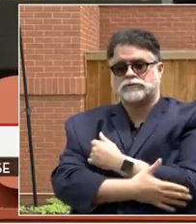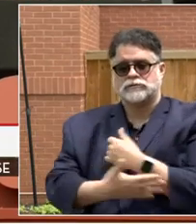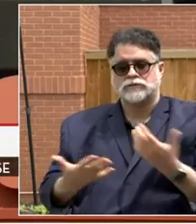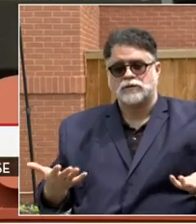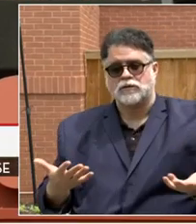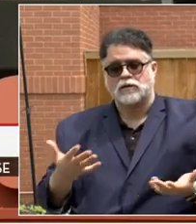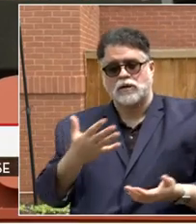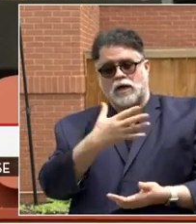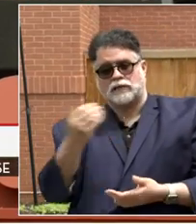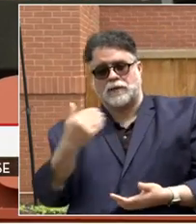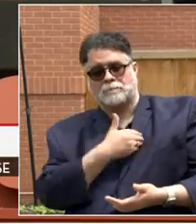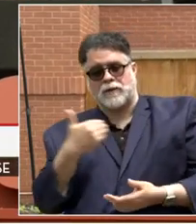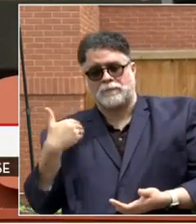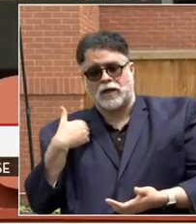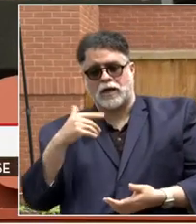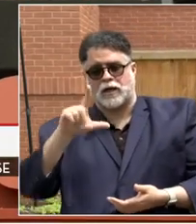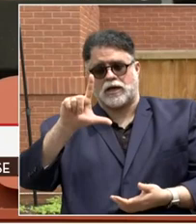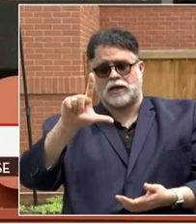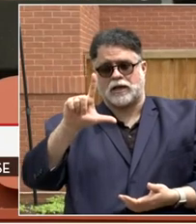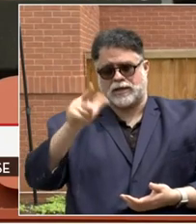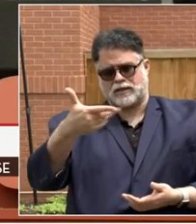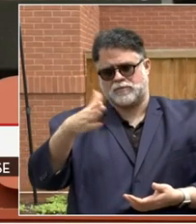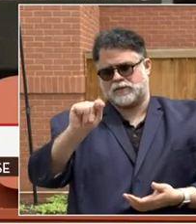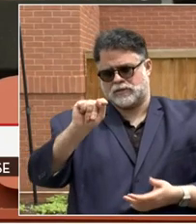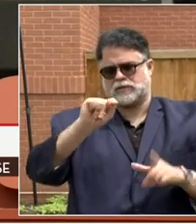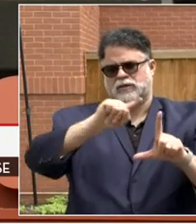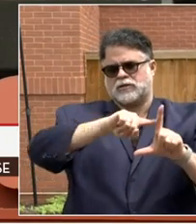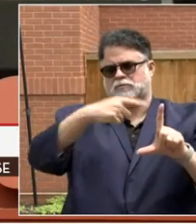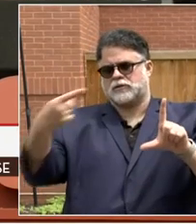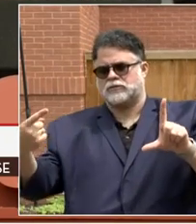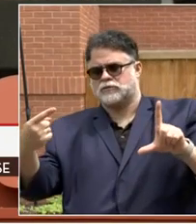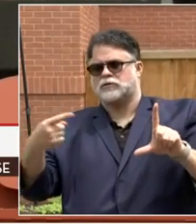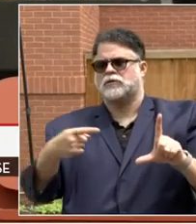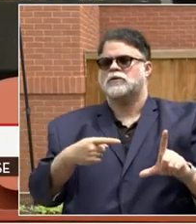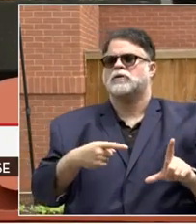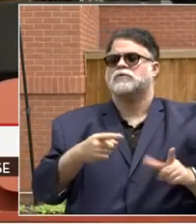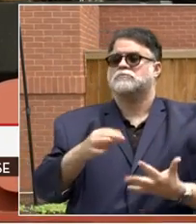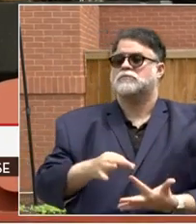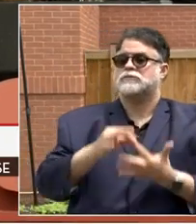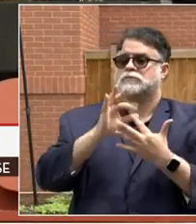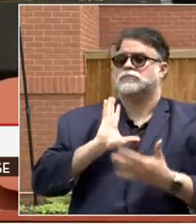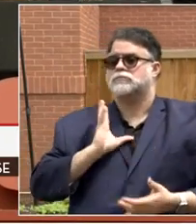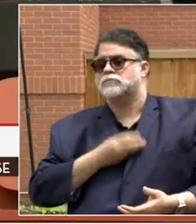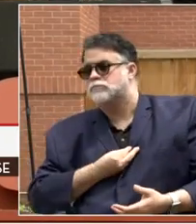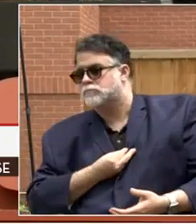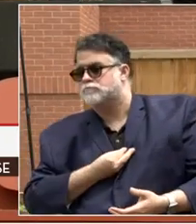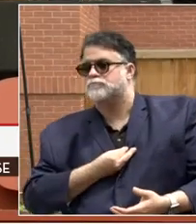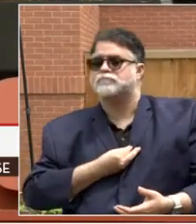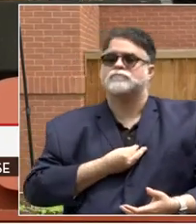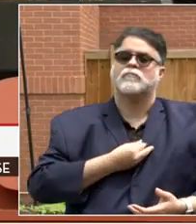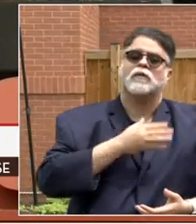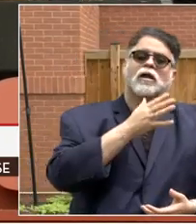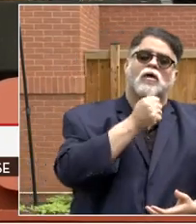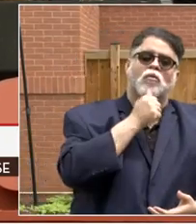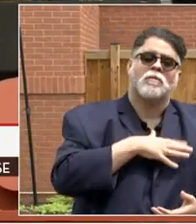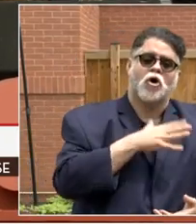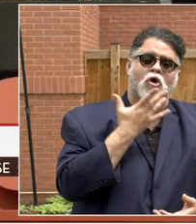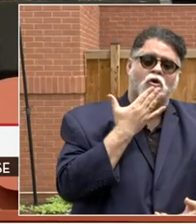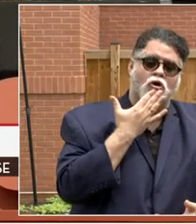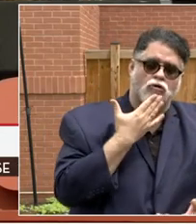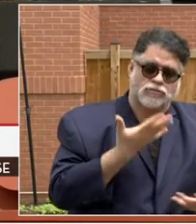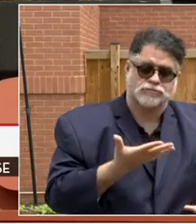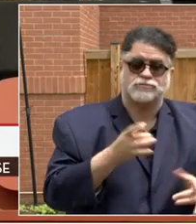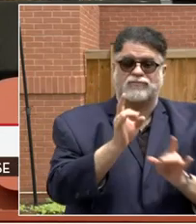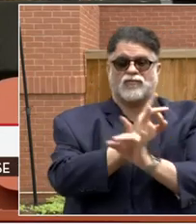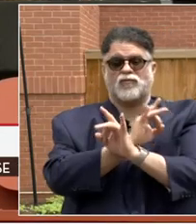LGBTQ community, especially transgender women of color who have been targeted for violent crimes. Could you